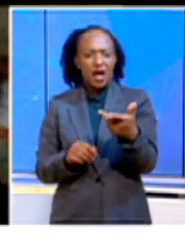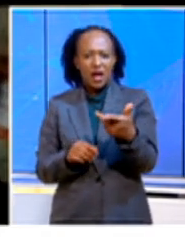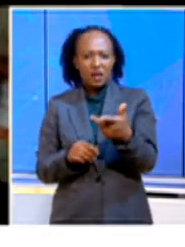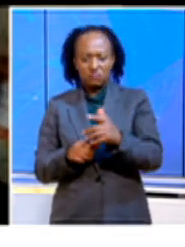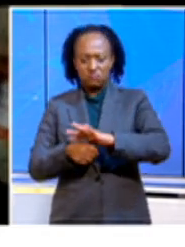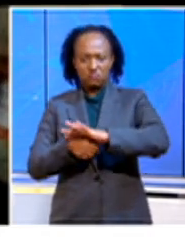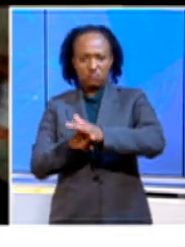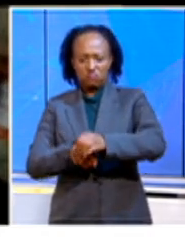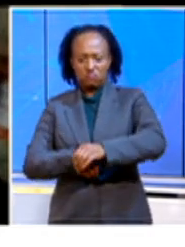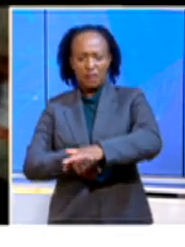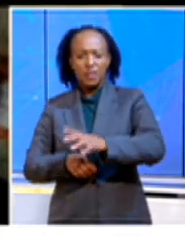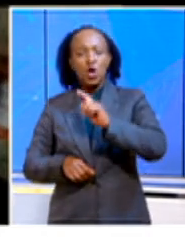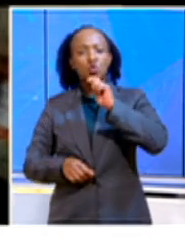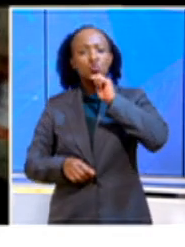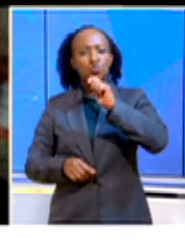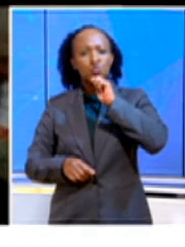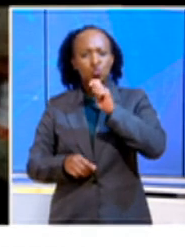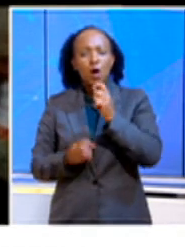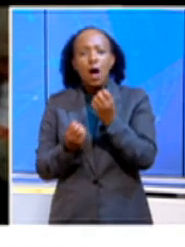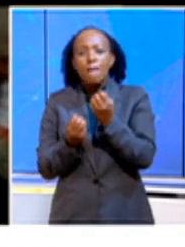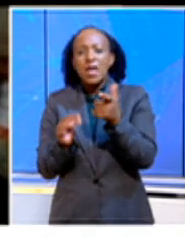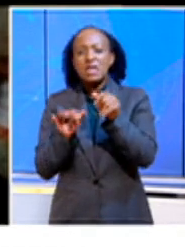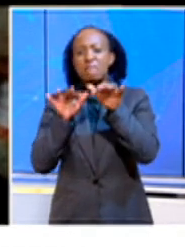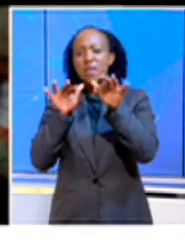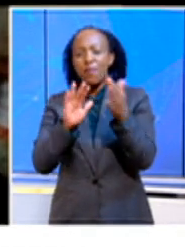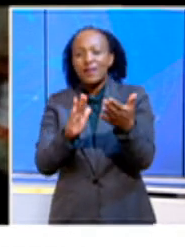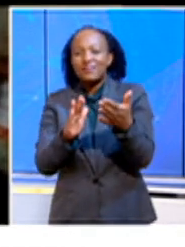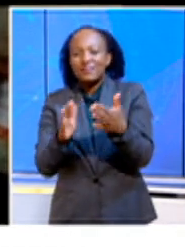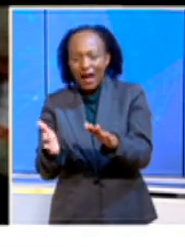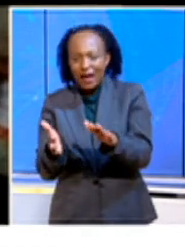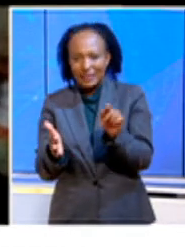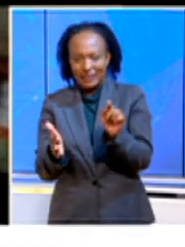We don't actually know what the true infection fatality rate is, and therefore the